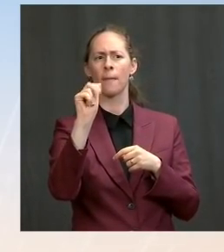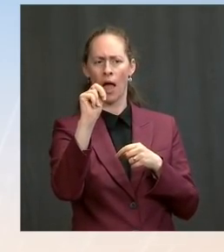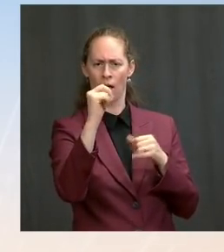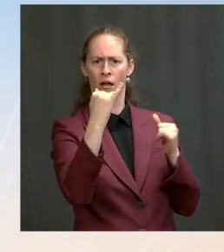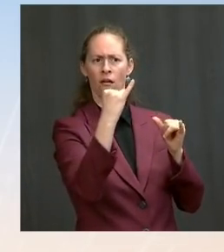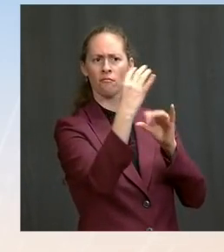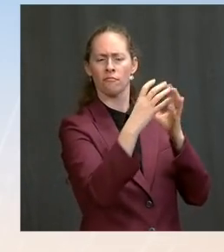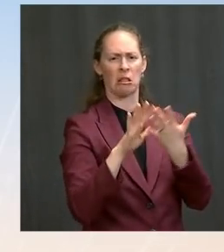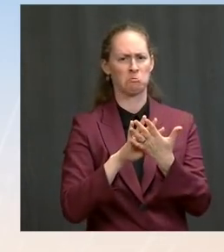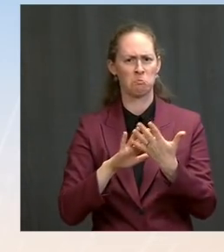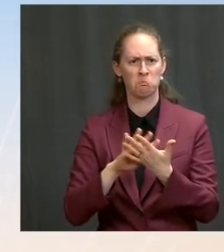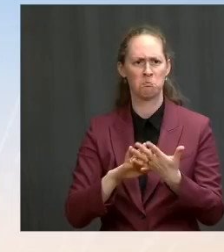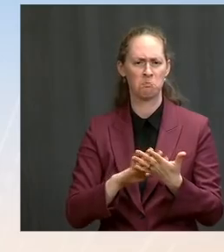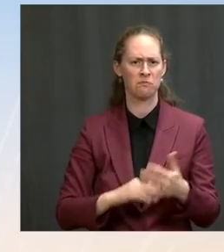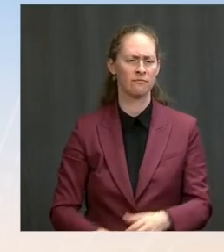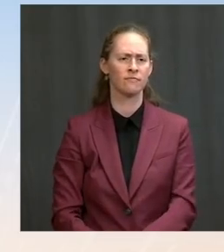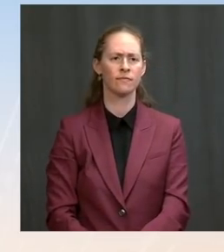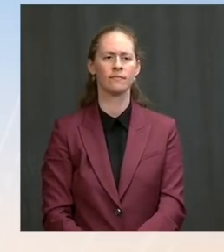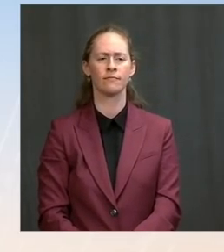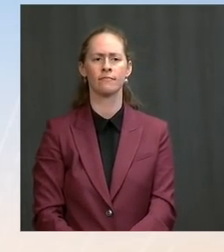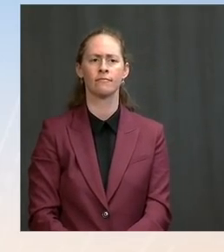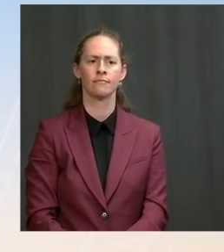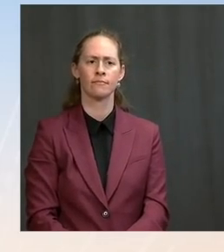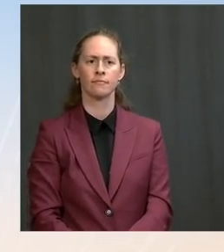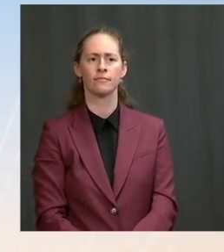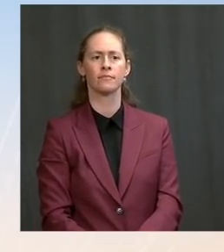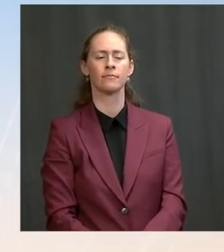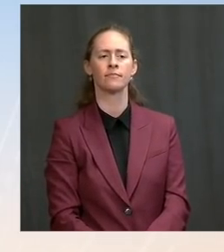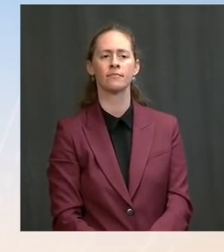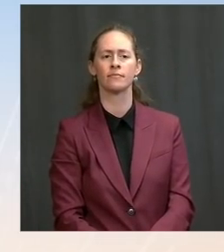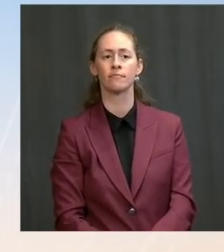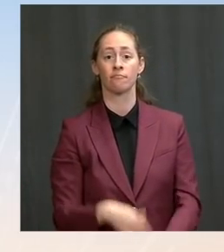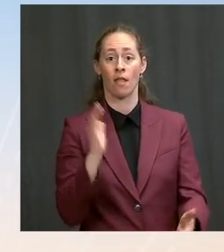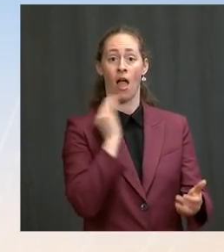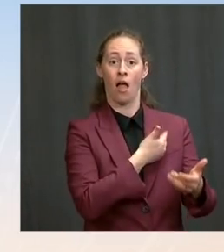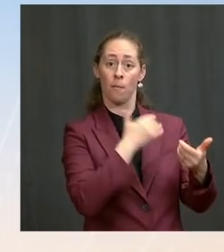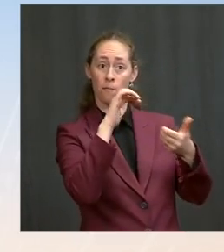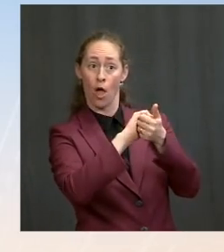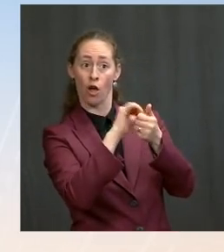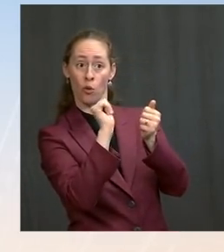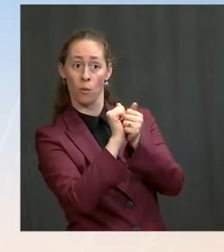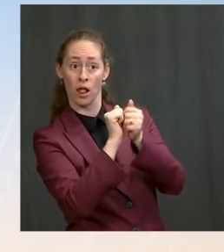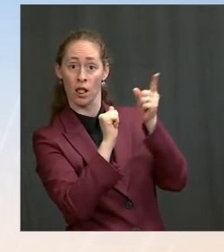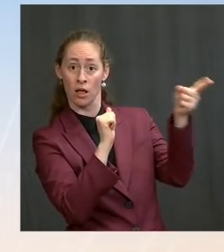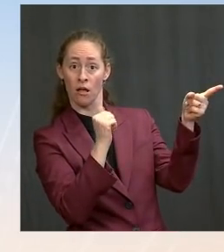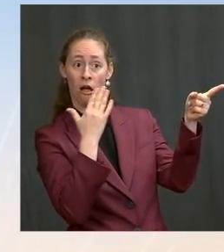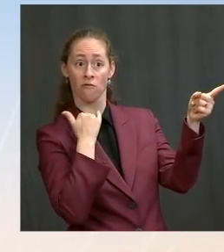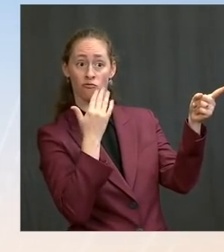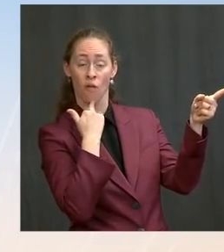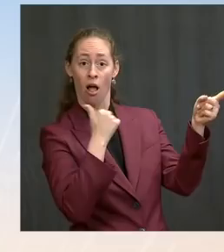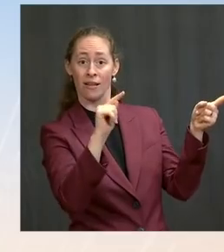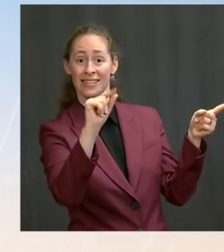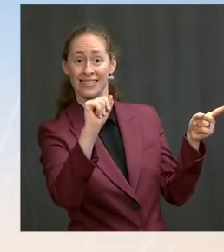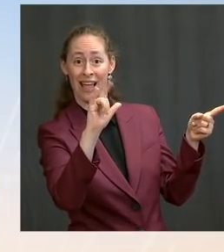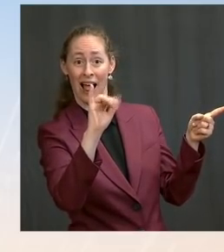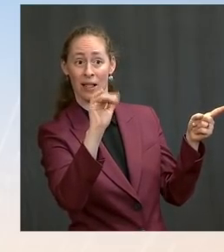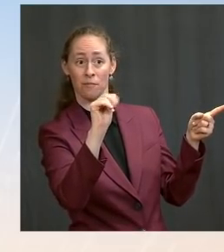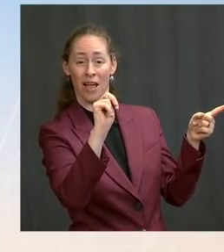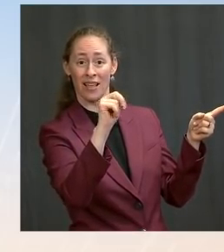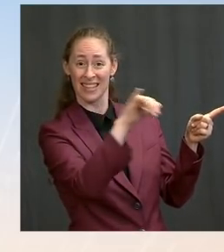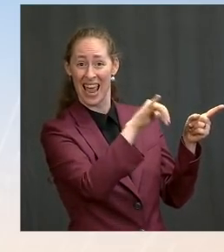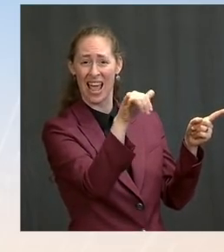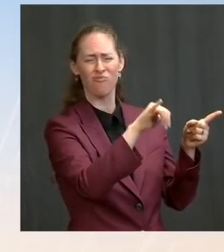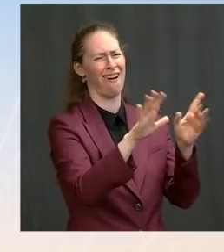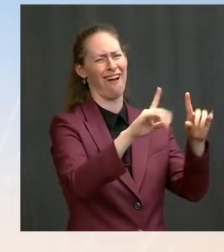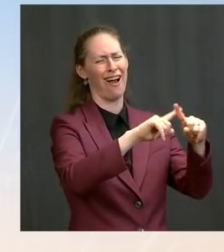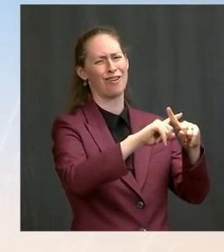States and our close ally Israel with a terror group like Hamas or the Taliban is false and unacceptable. Representative Omar has said that